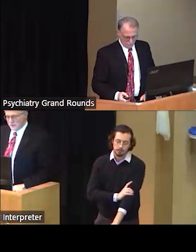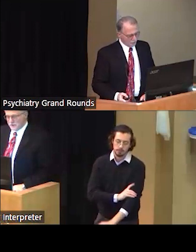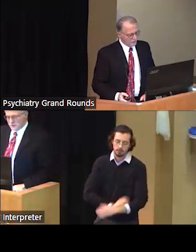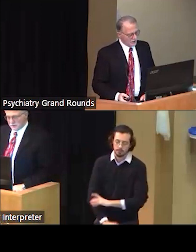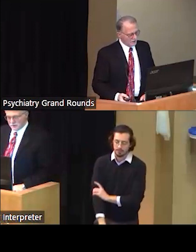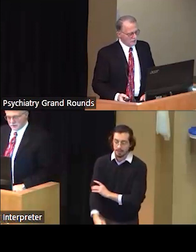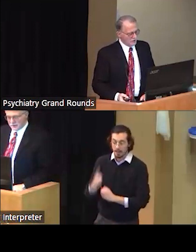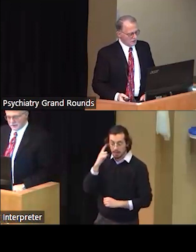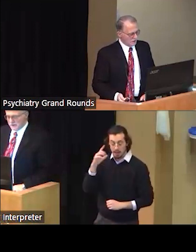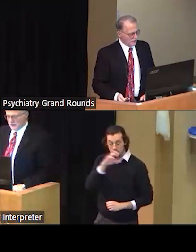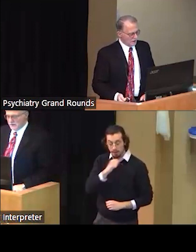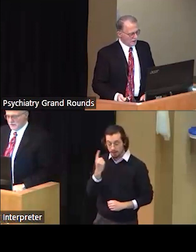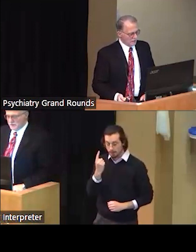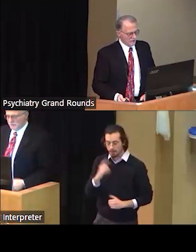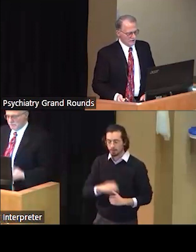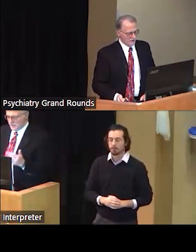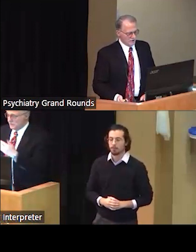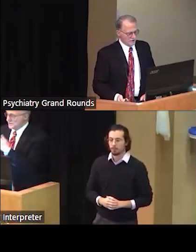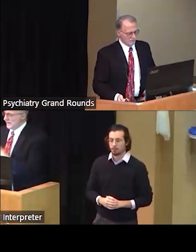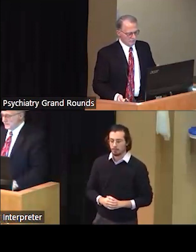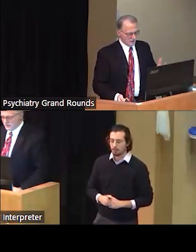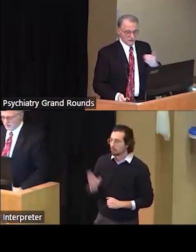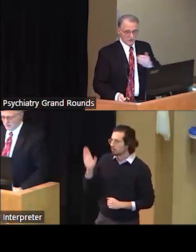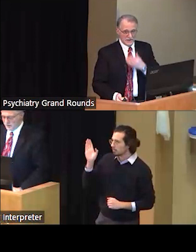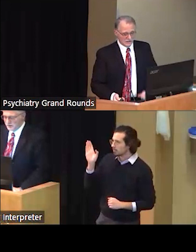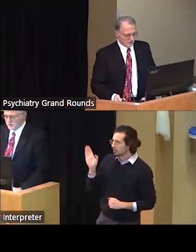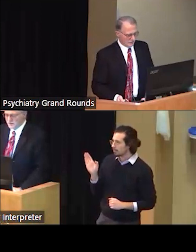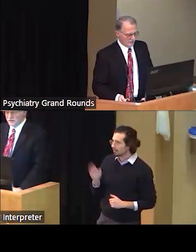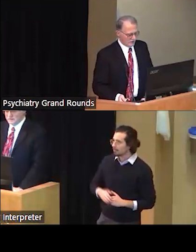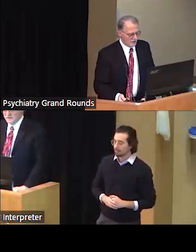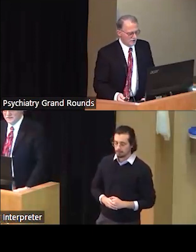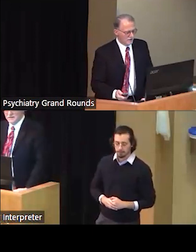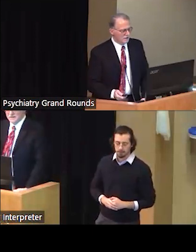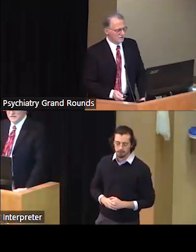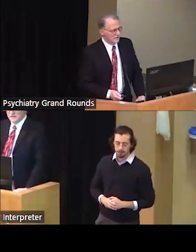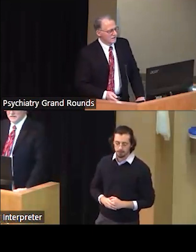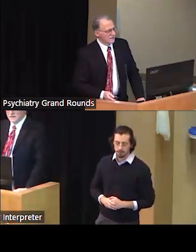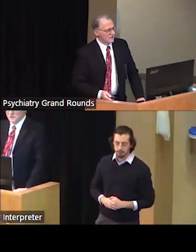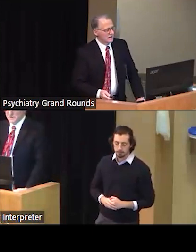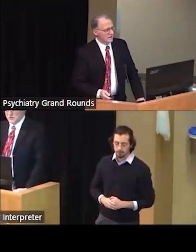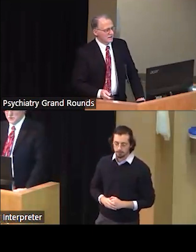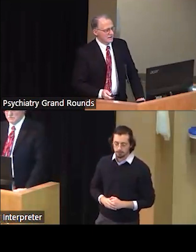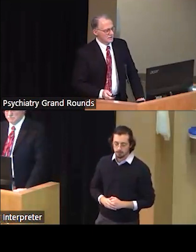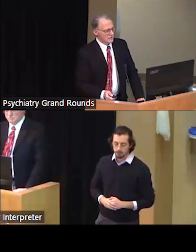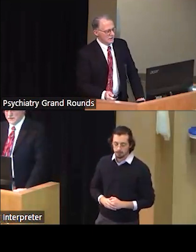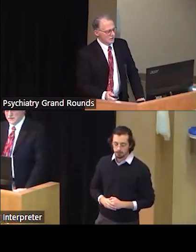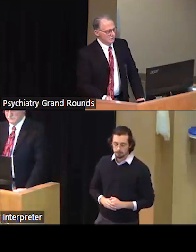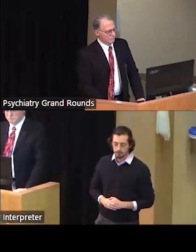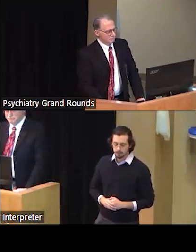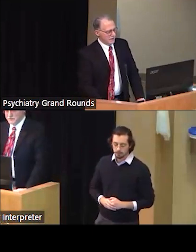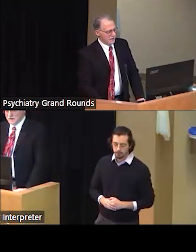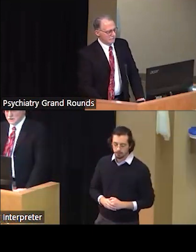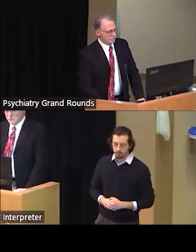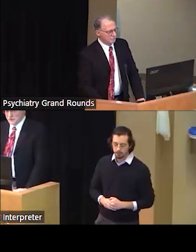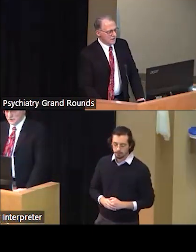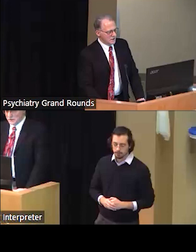I think I missed one. Okay. These are the slides that you need to see. That there's no